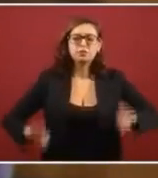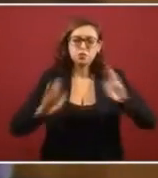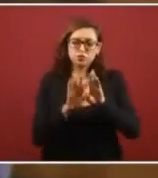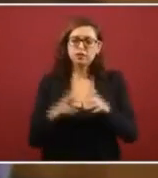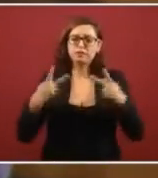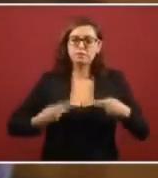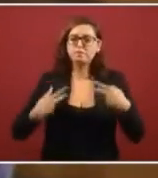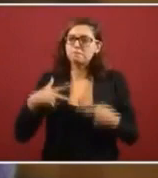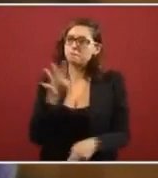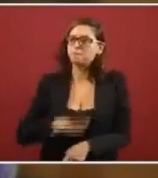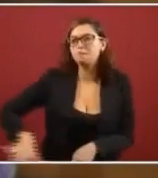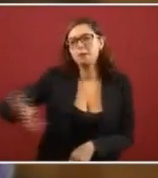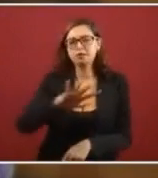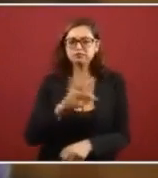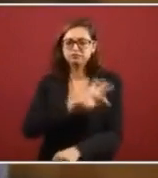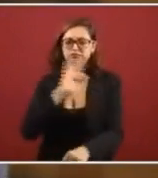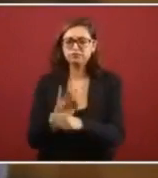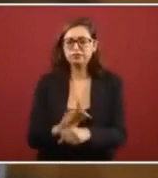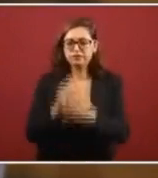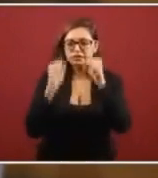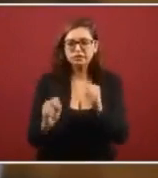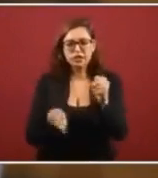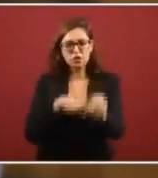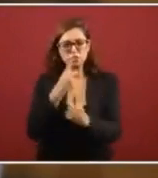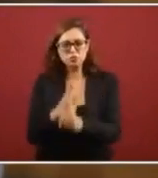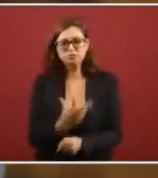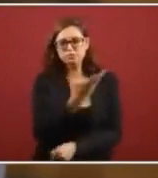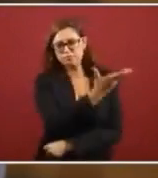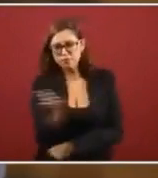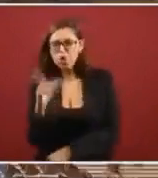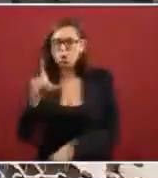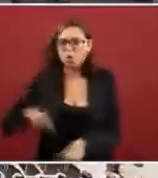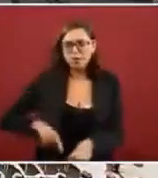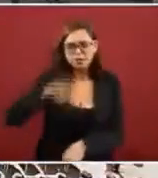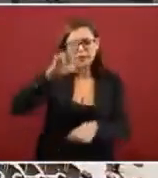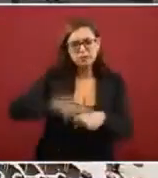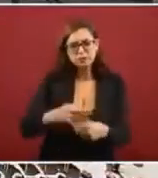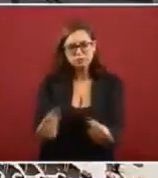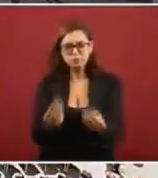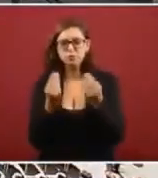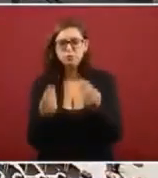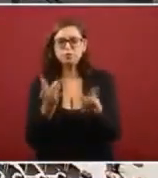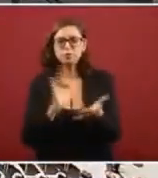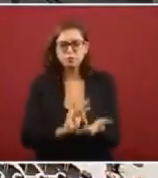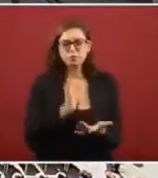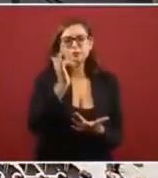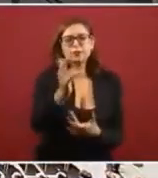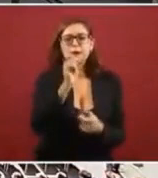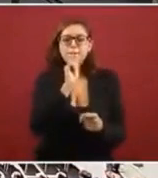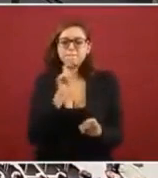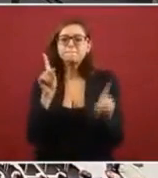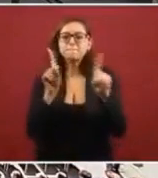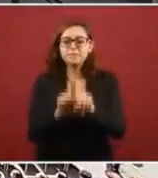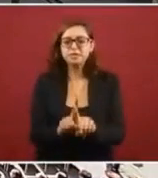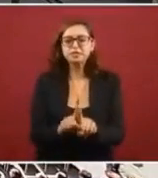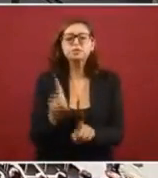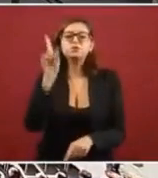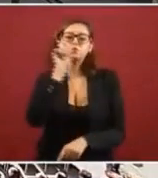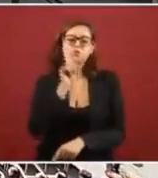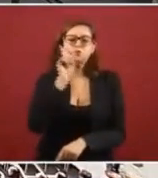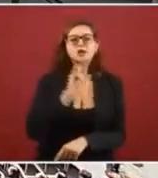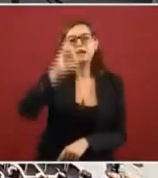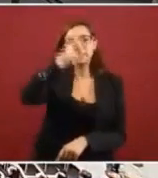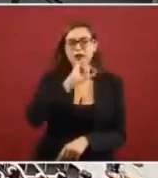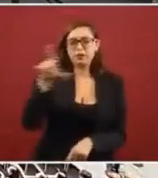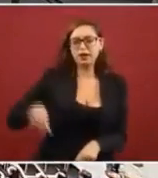guaranteeing the security of the people thank you to the citizens and the governors and the governor